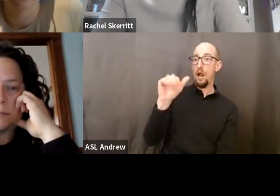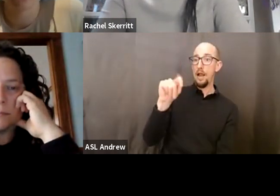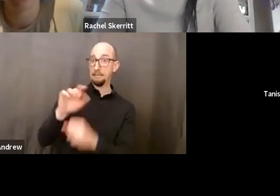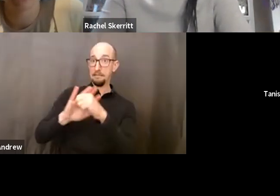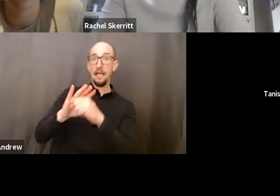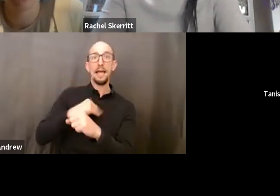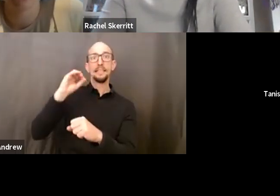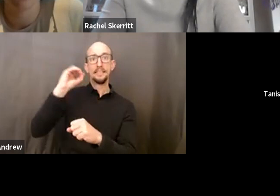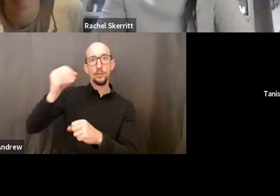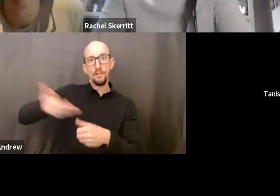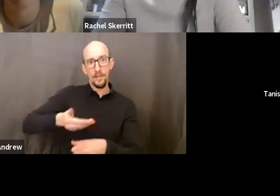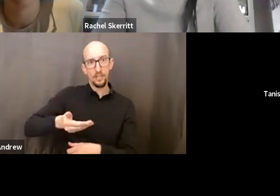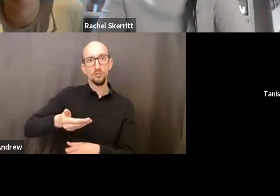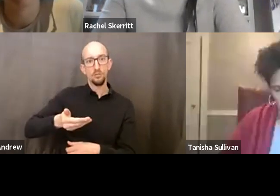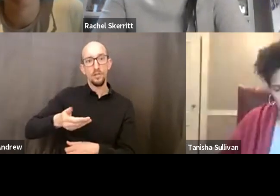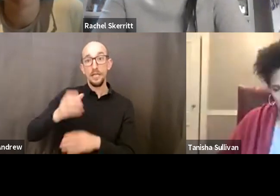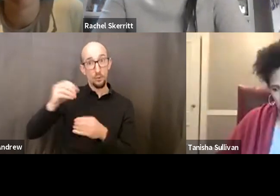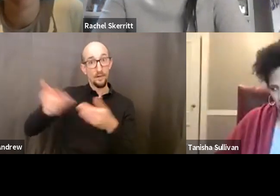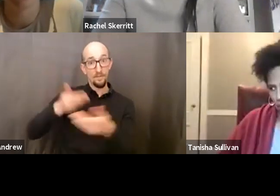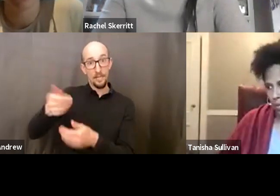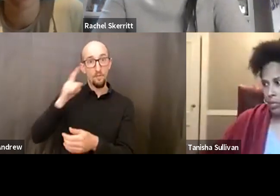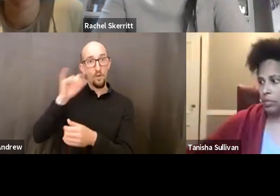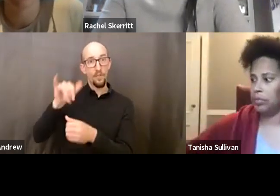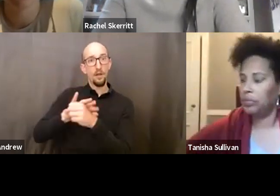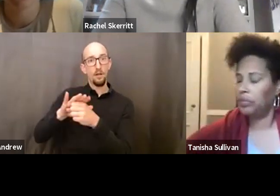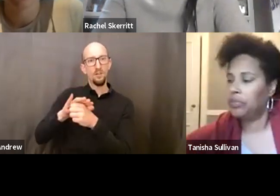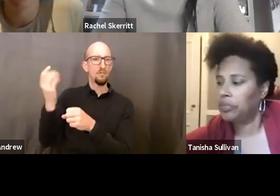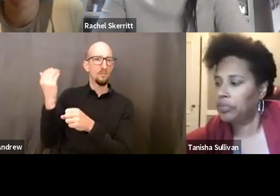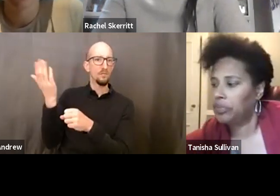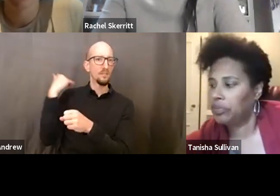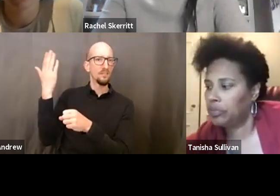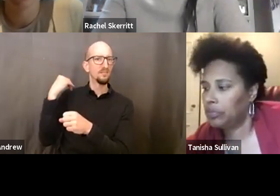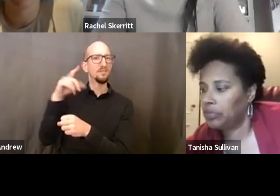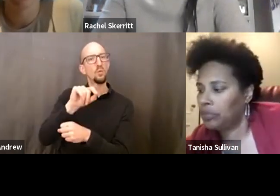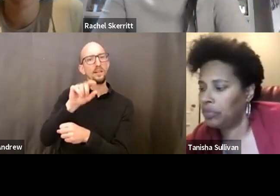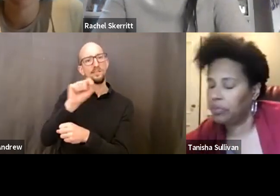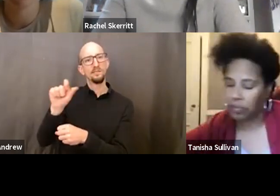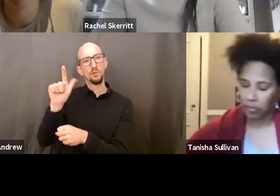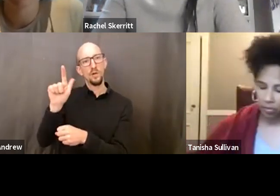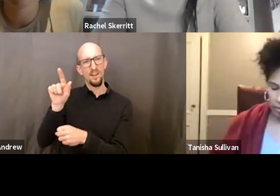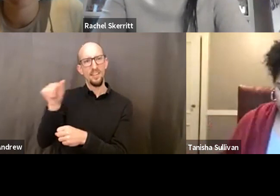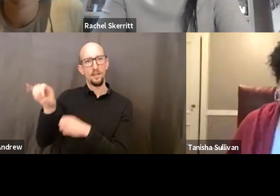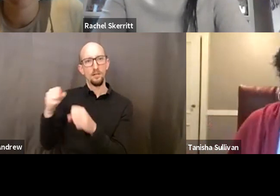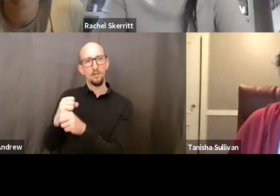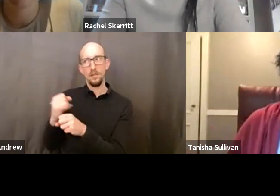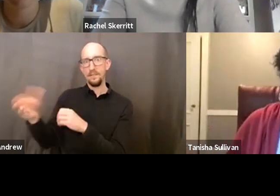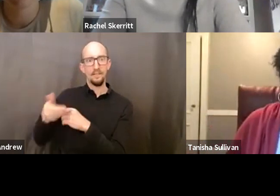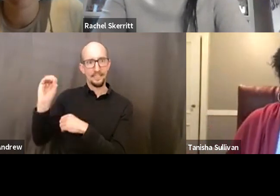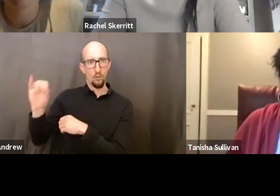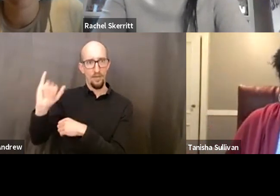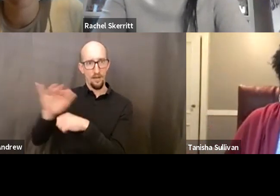an zero invitations last in that 2021 year. But then if you also